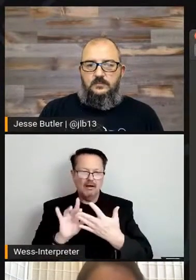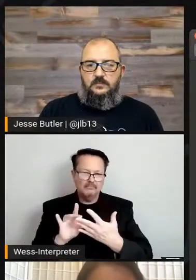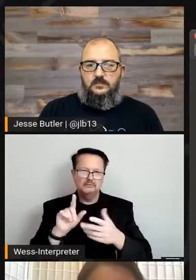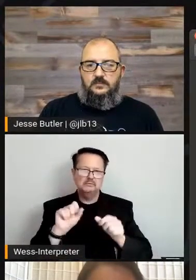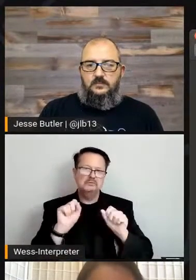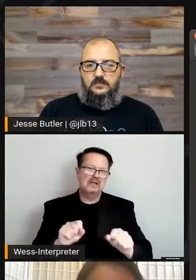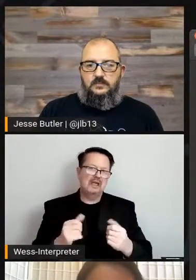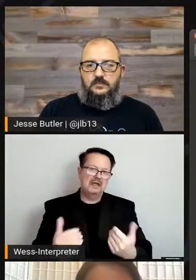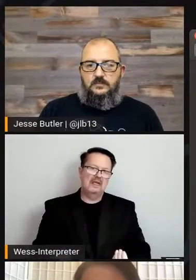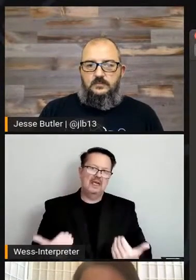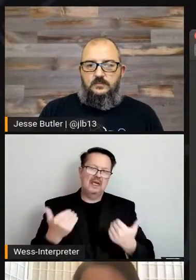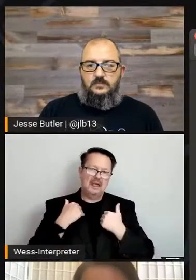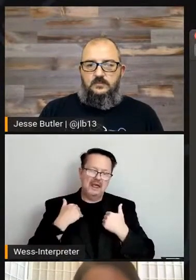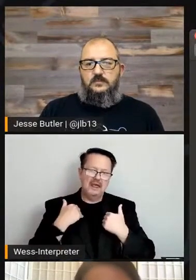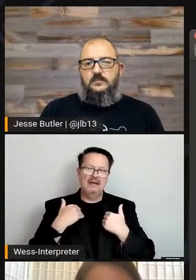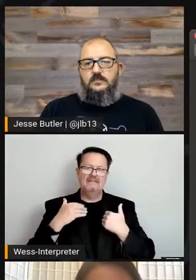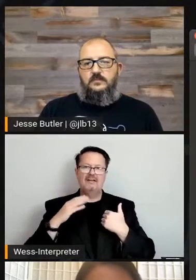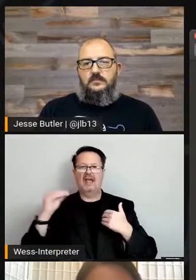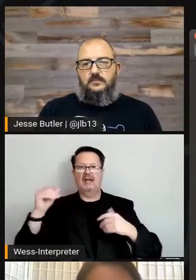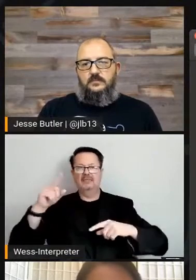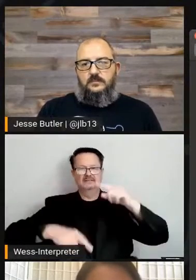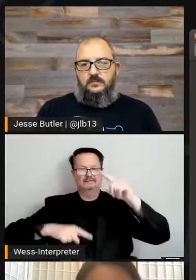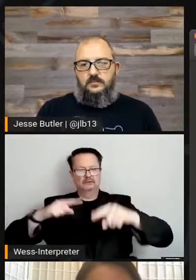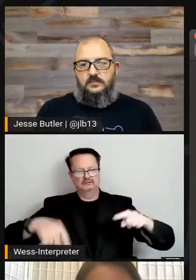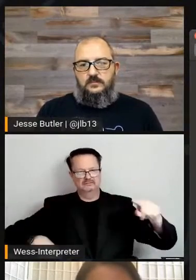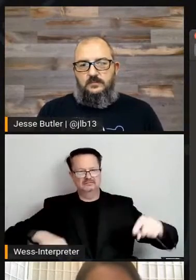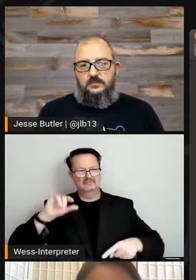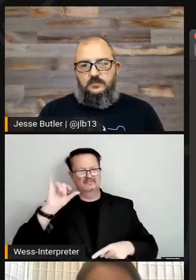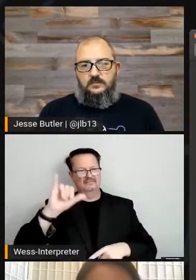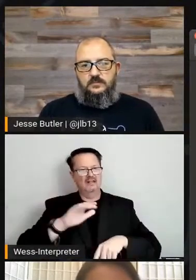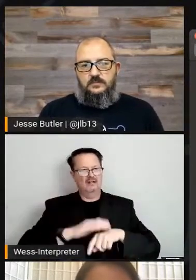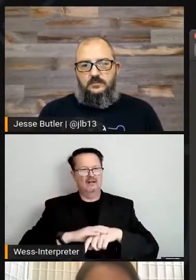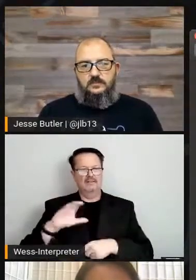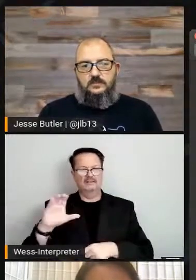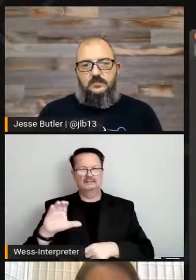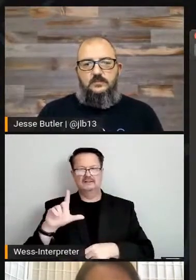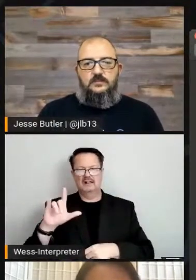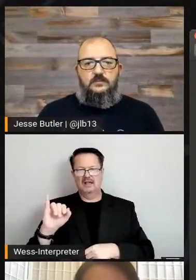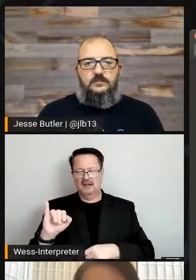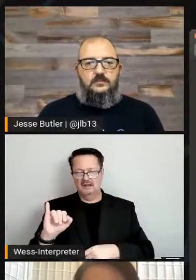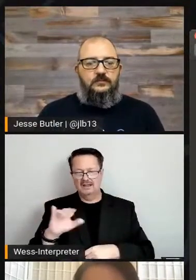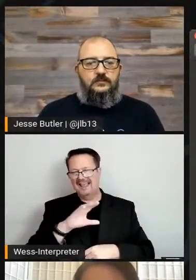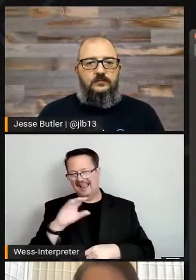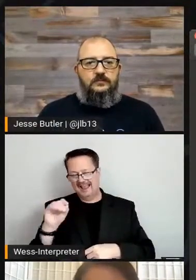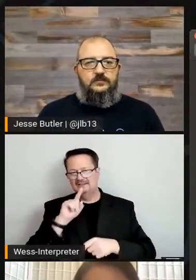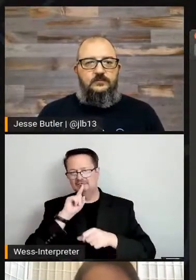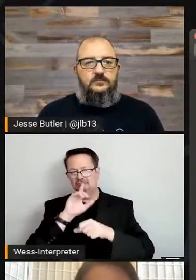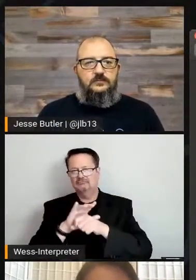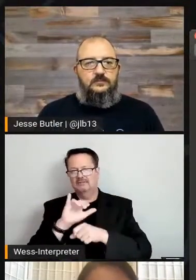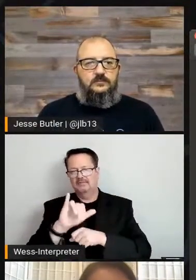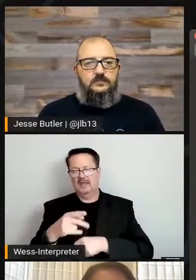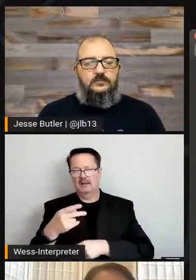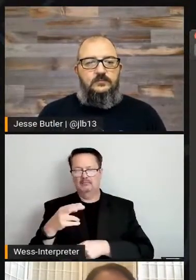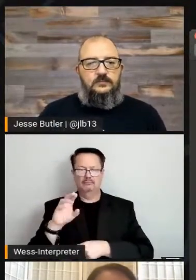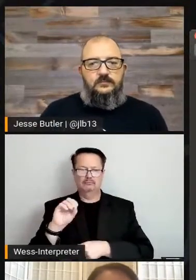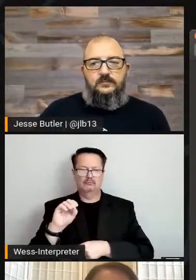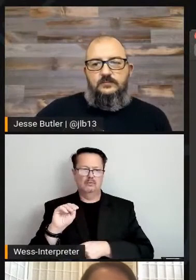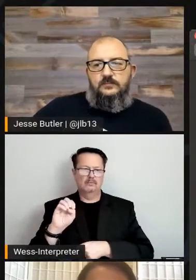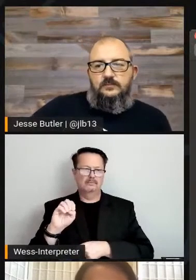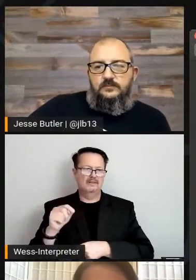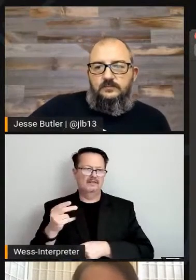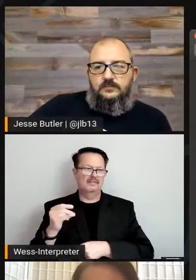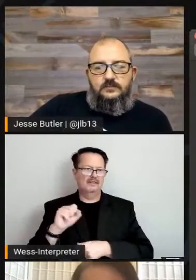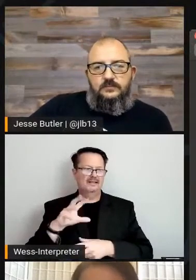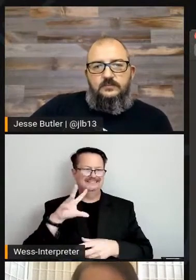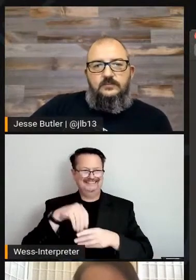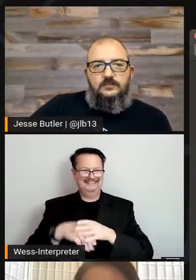have, and the diversity of that on the CLI, ensuring that the Prometheus interoperability